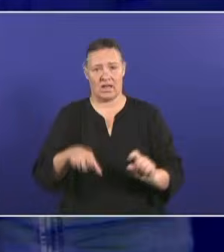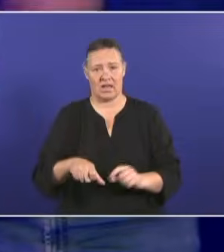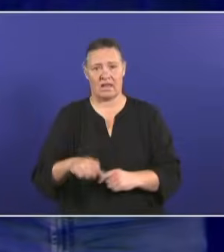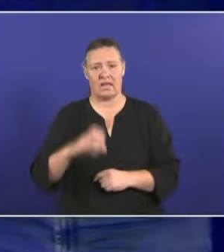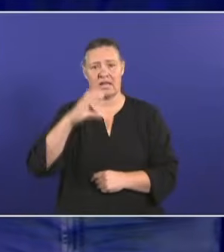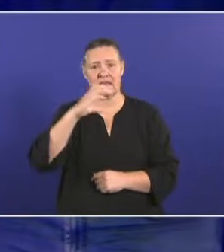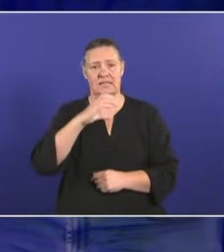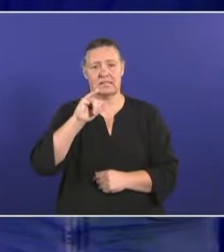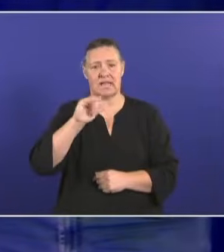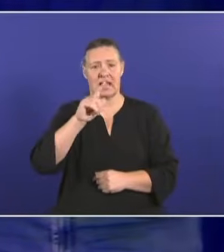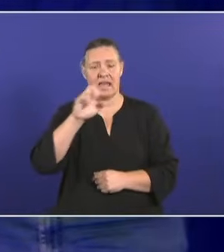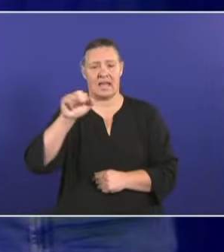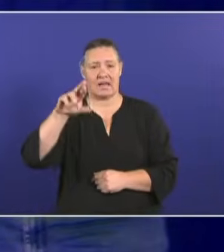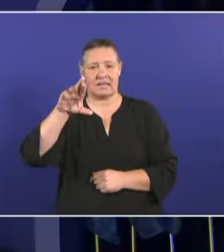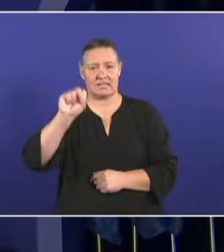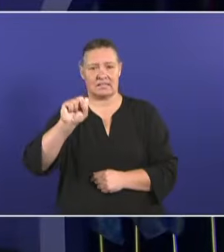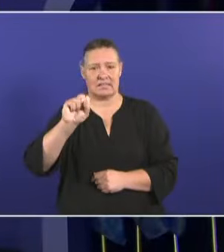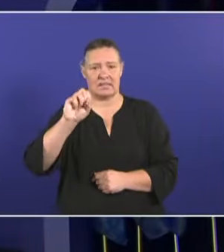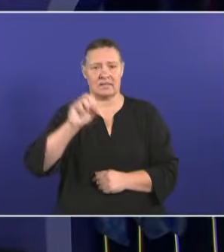Brink.